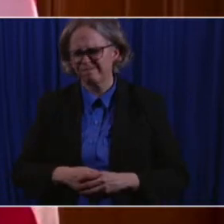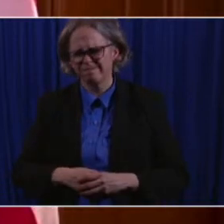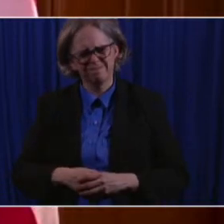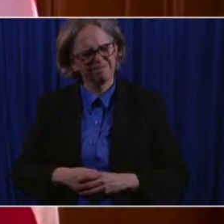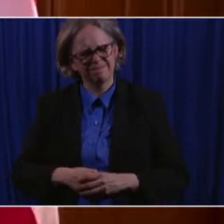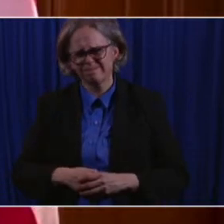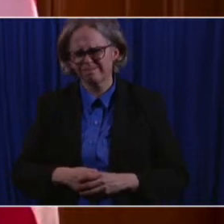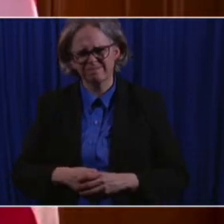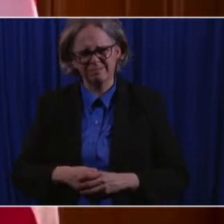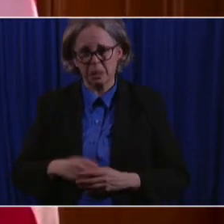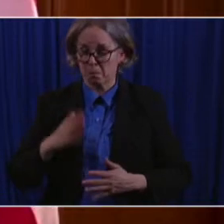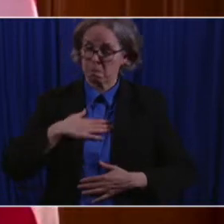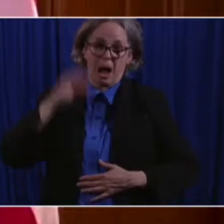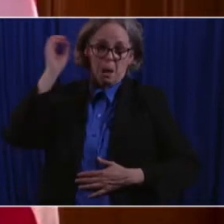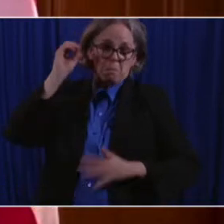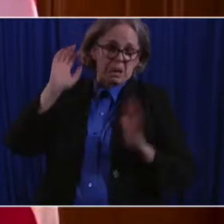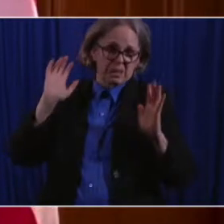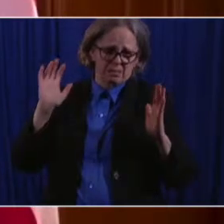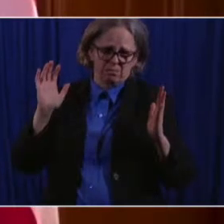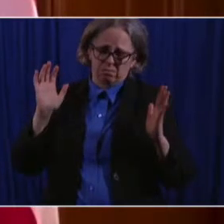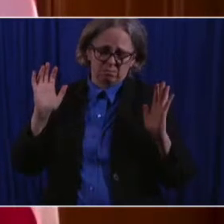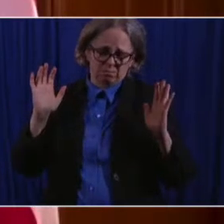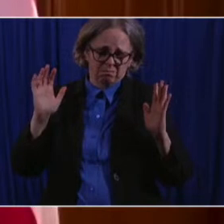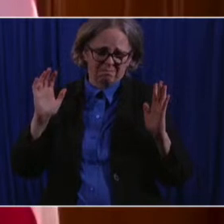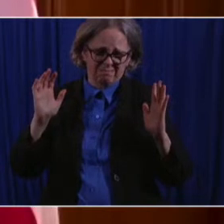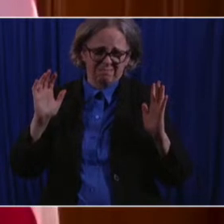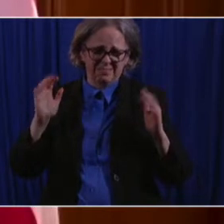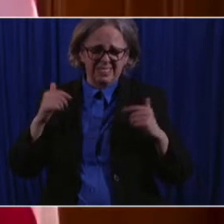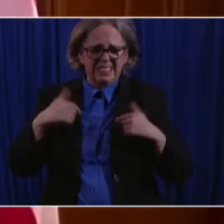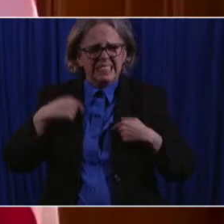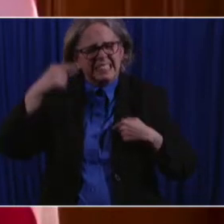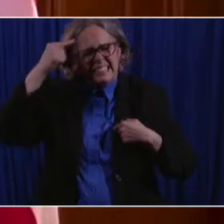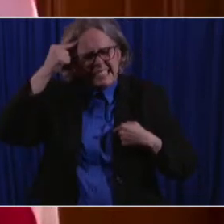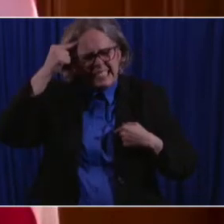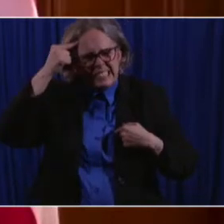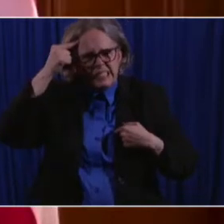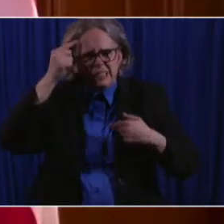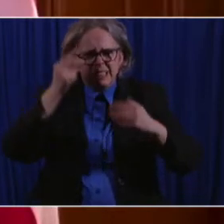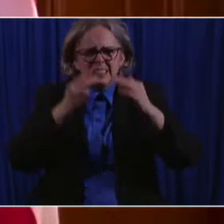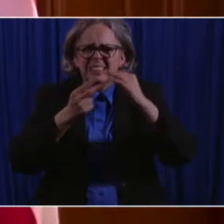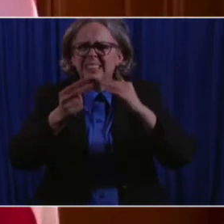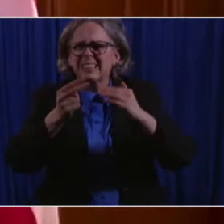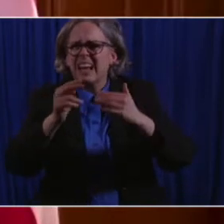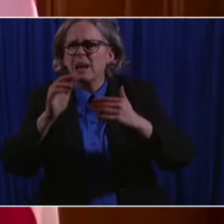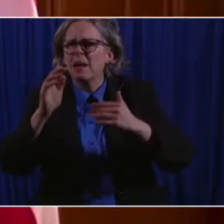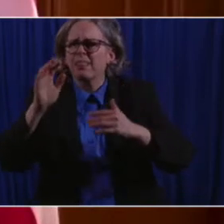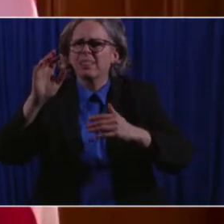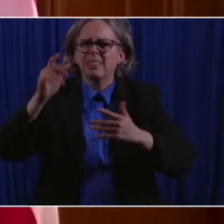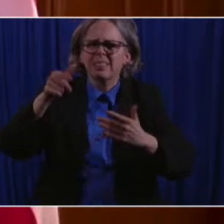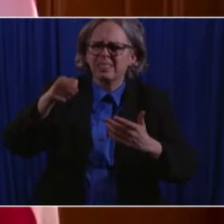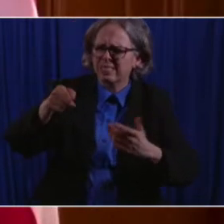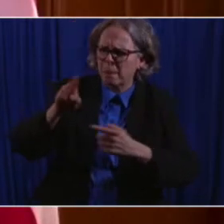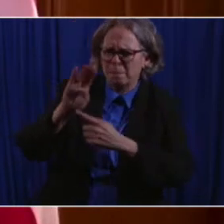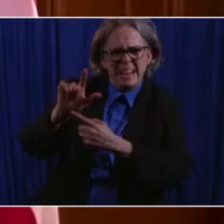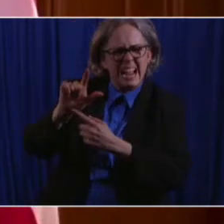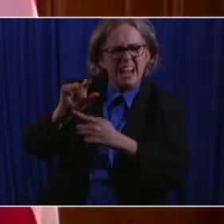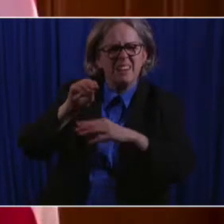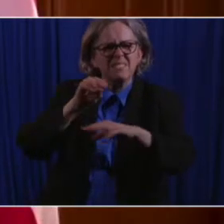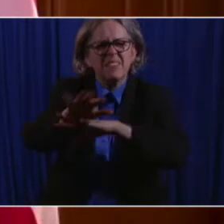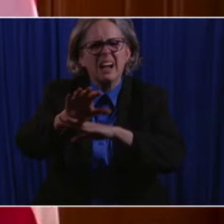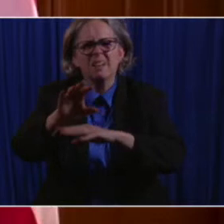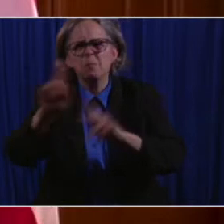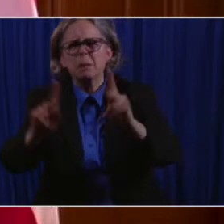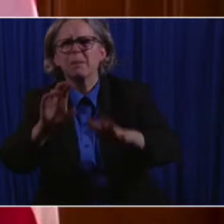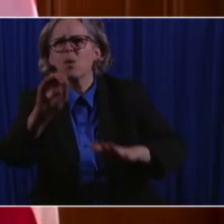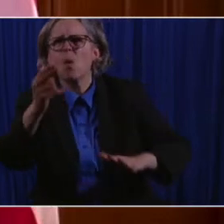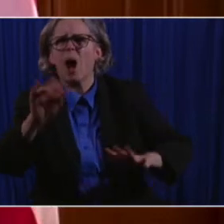or, in all likelihood, what it's even going to do with this pandemic. My passion comes from my deep concern